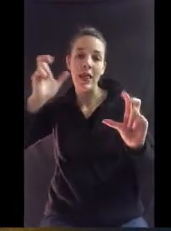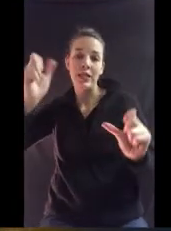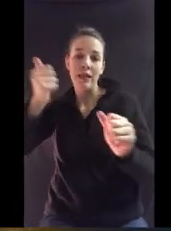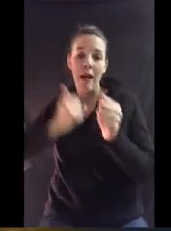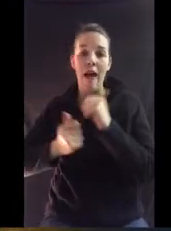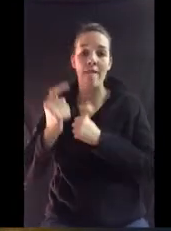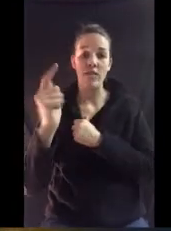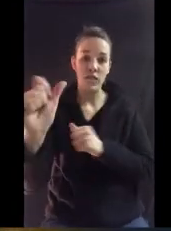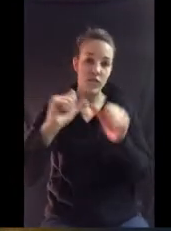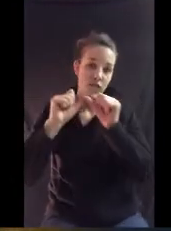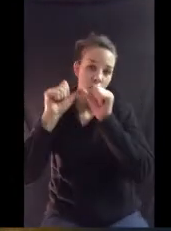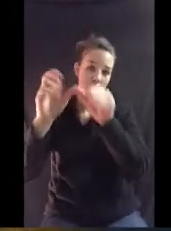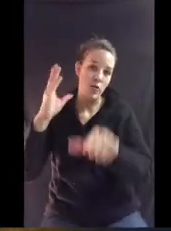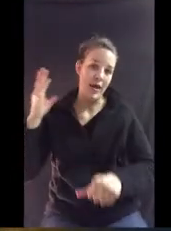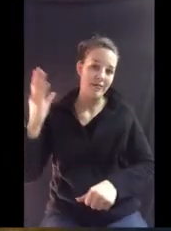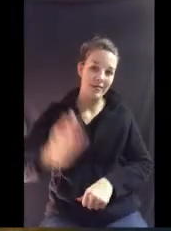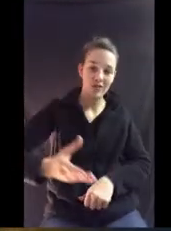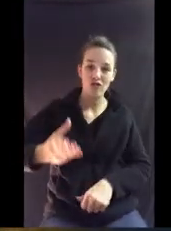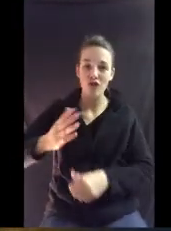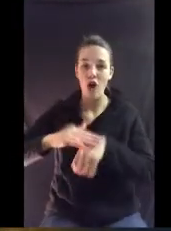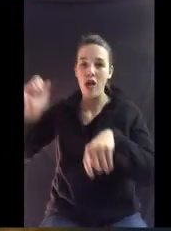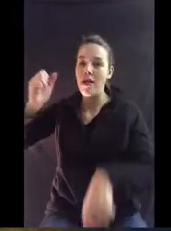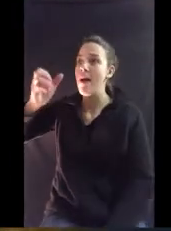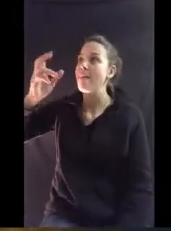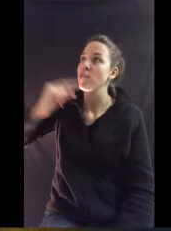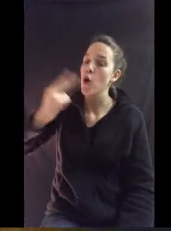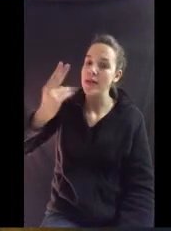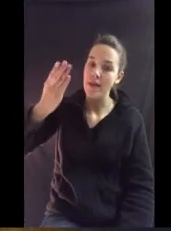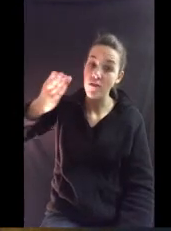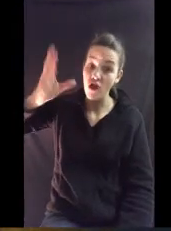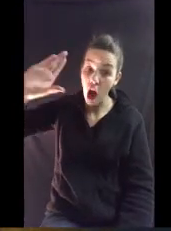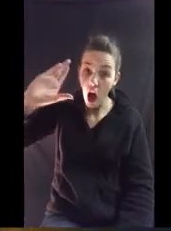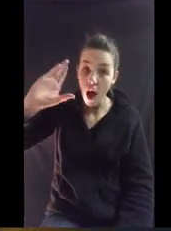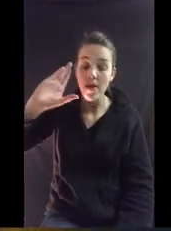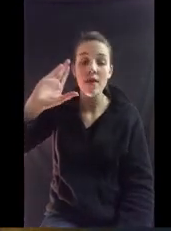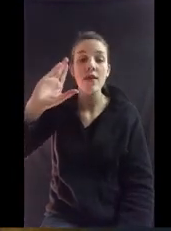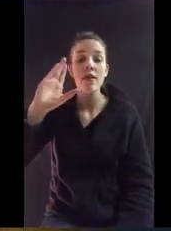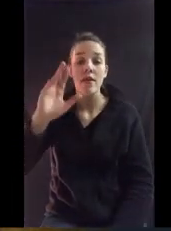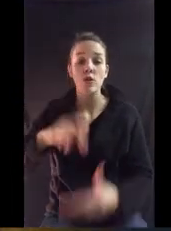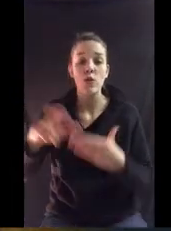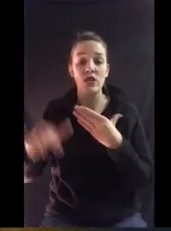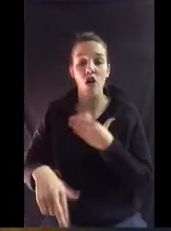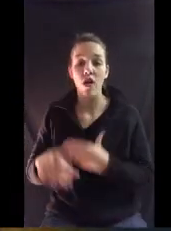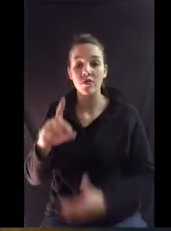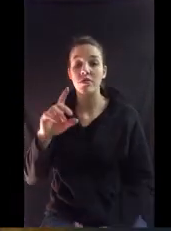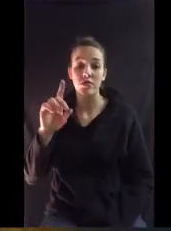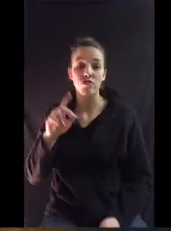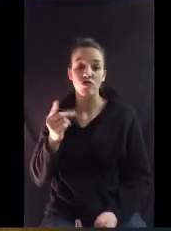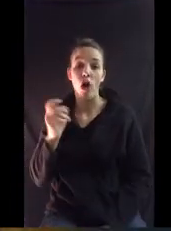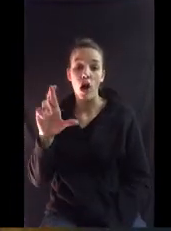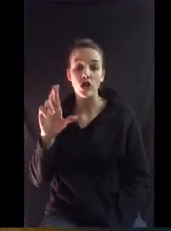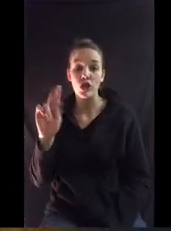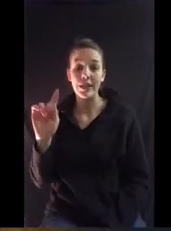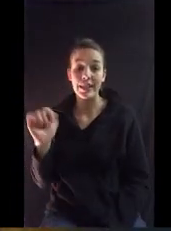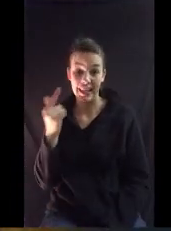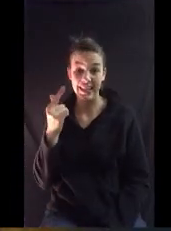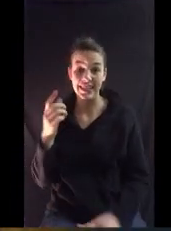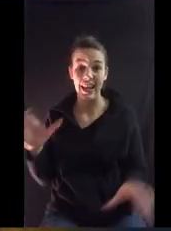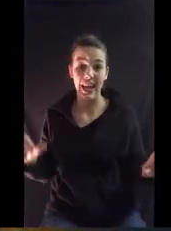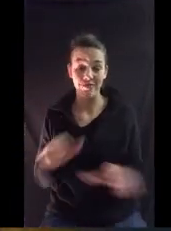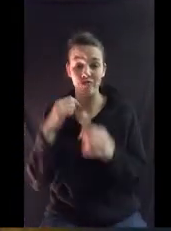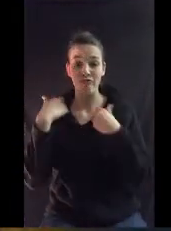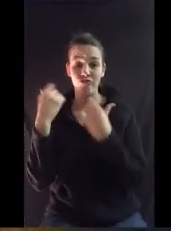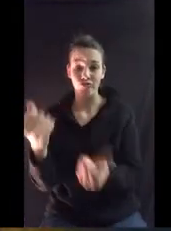and listening for the ever-present call and voice of God. And as a result, Dr. King's